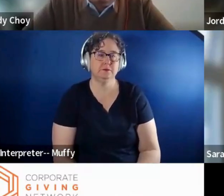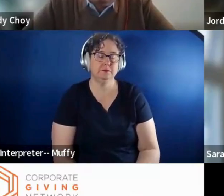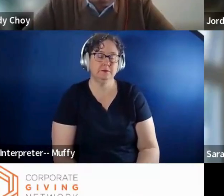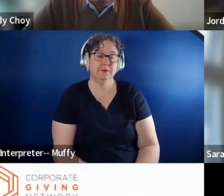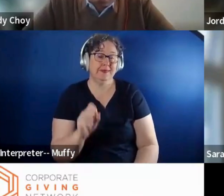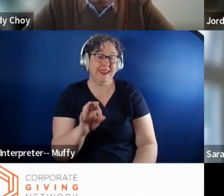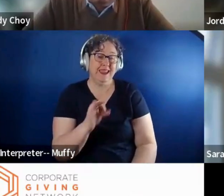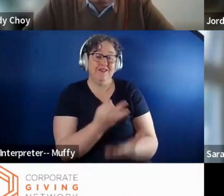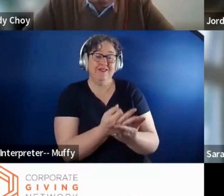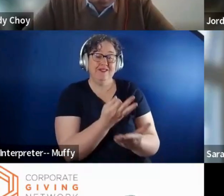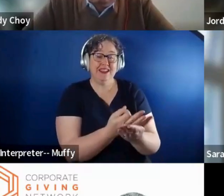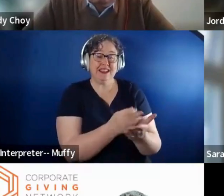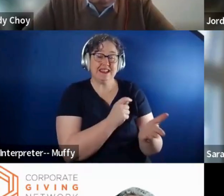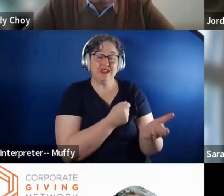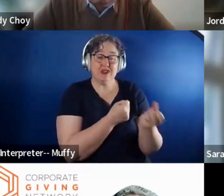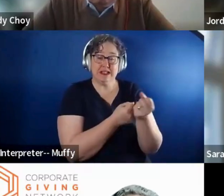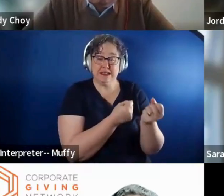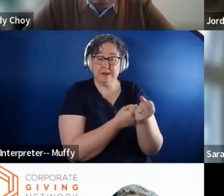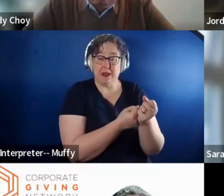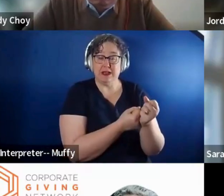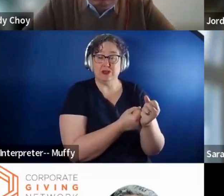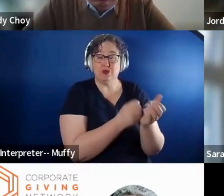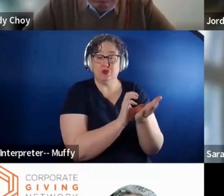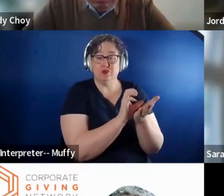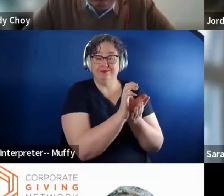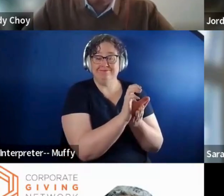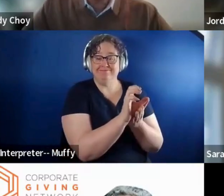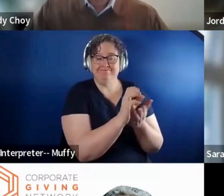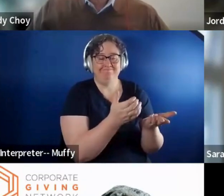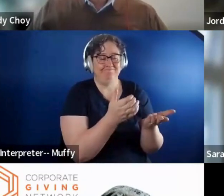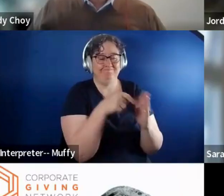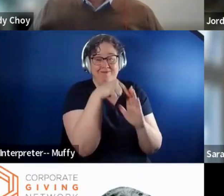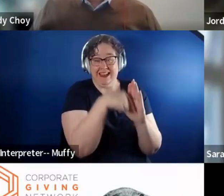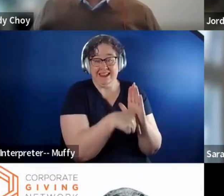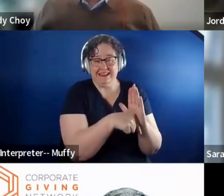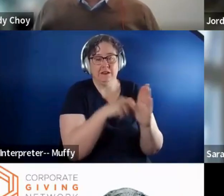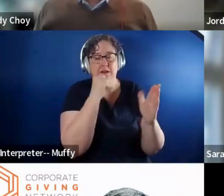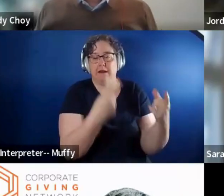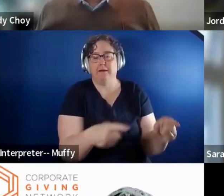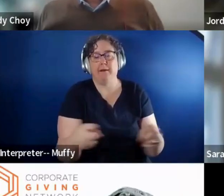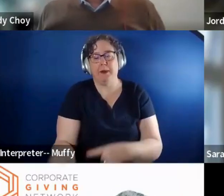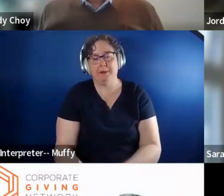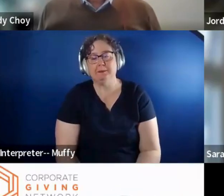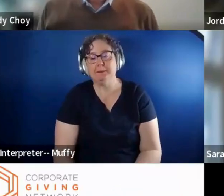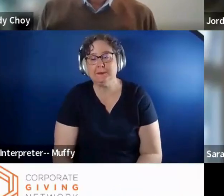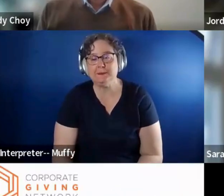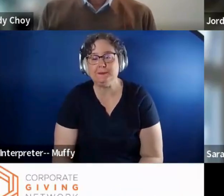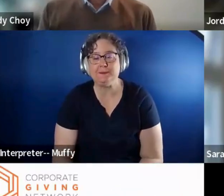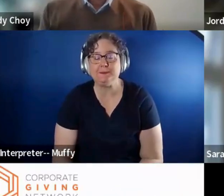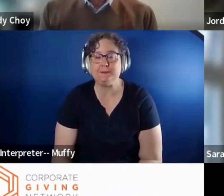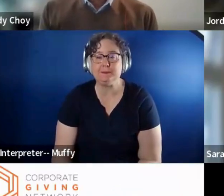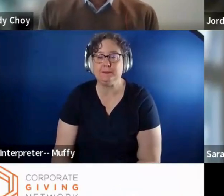you're fiscally sponsored, that deep dive has not occurred.